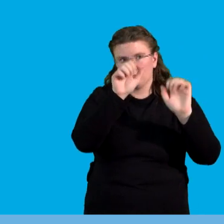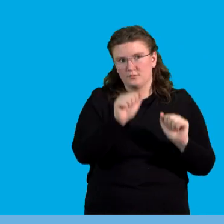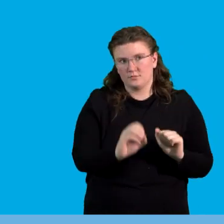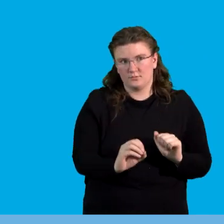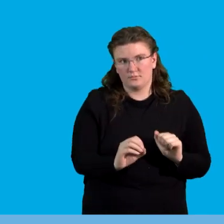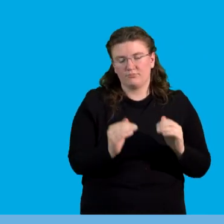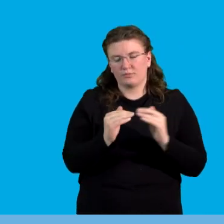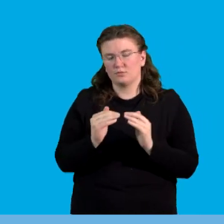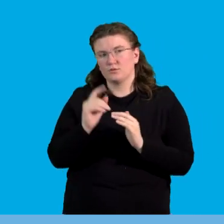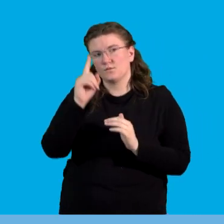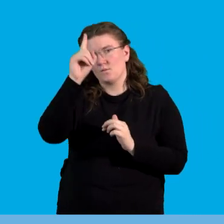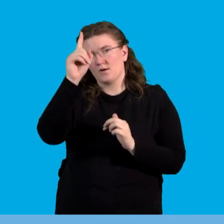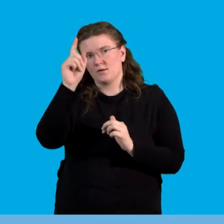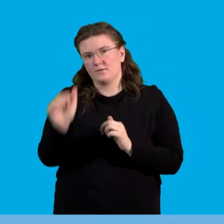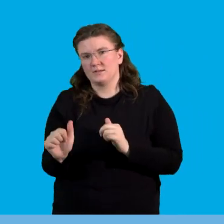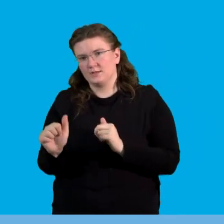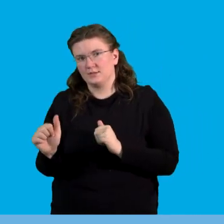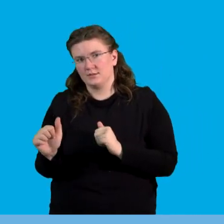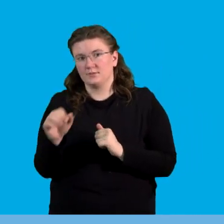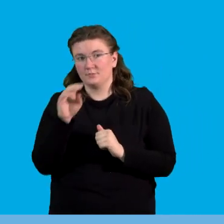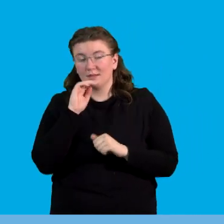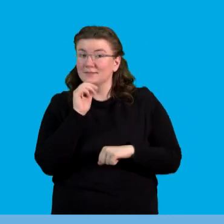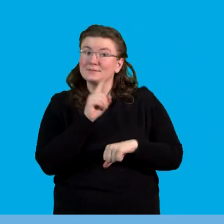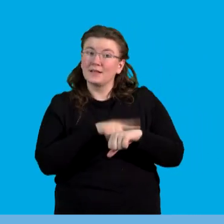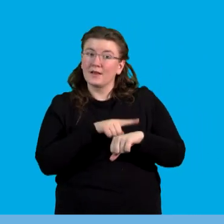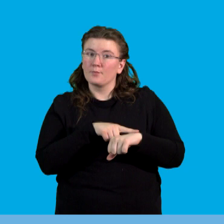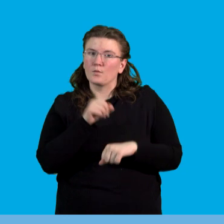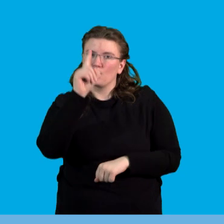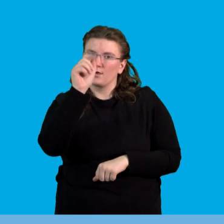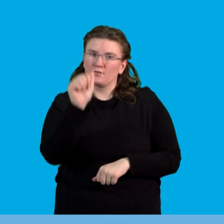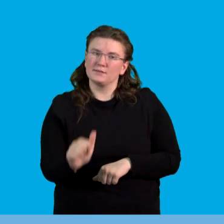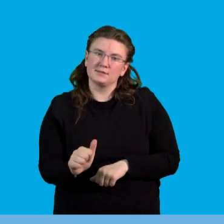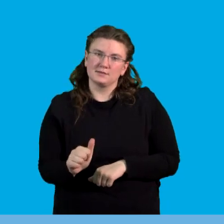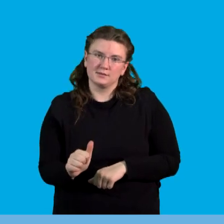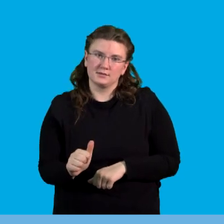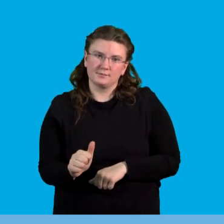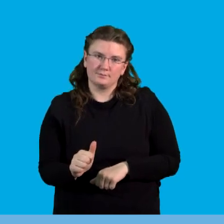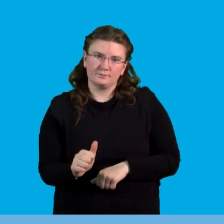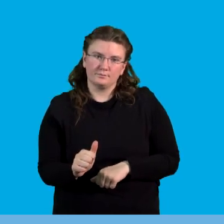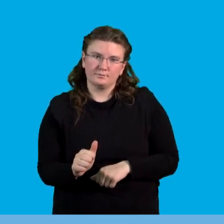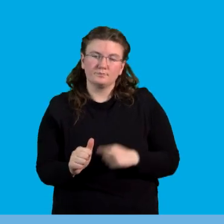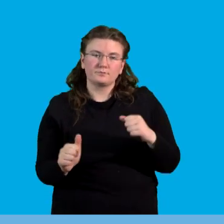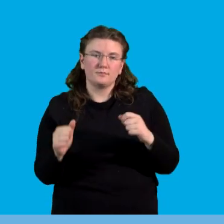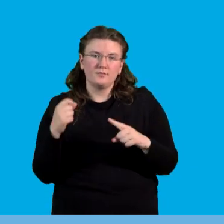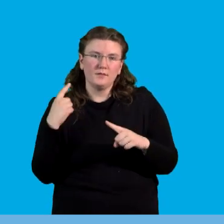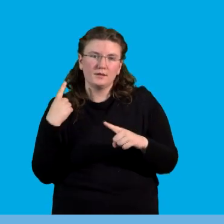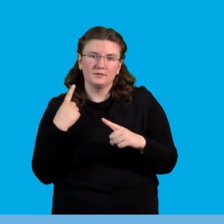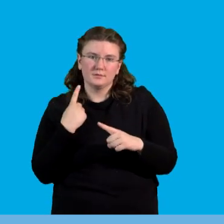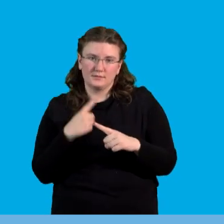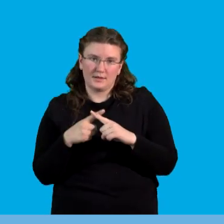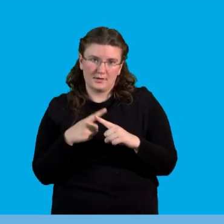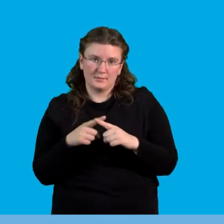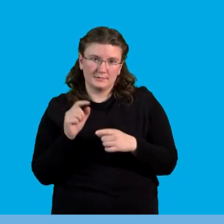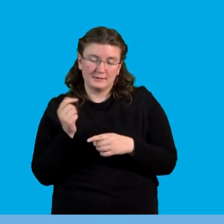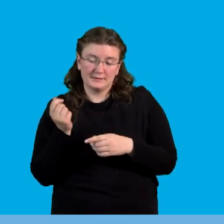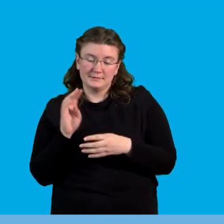which is 1 over 6. So therefore, our time, it is going to be 1 over 6, which is going to be